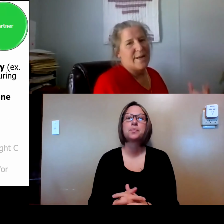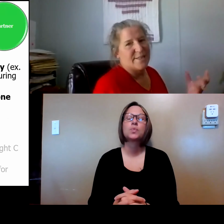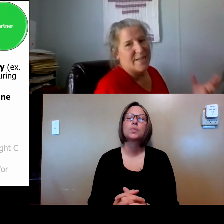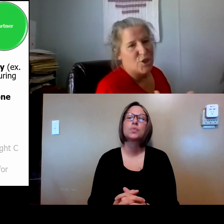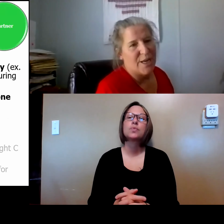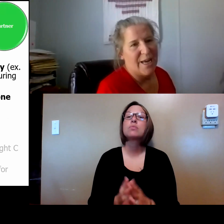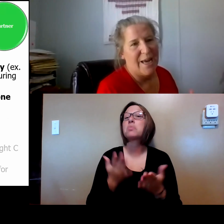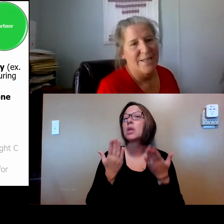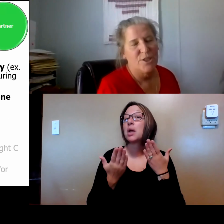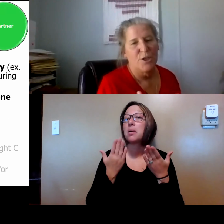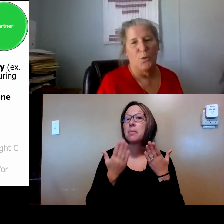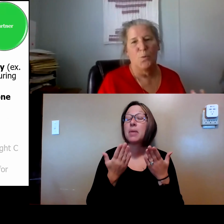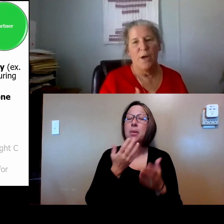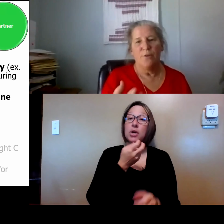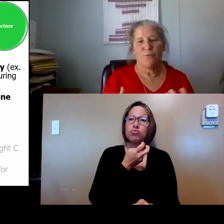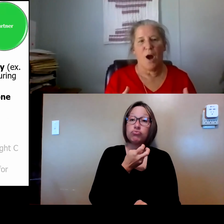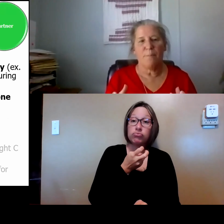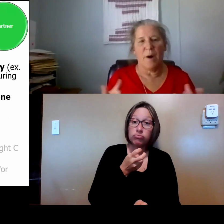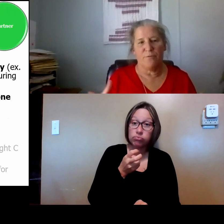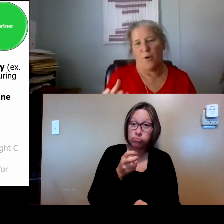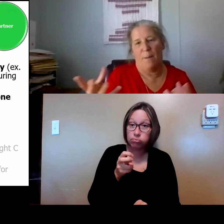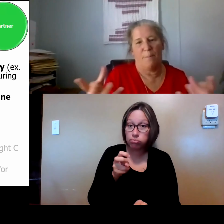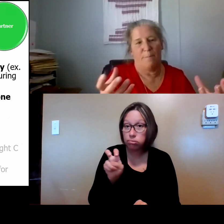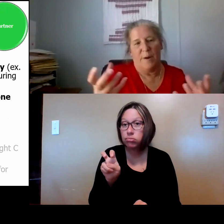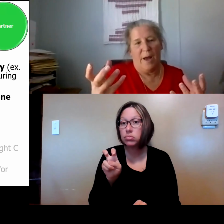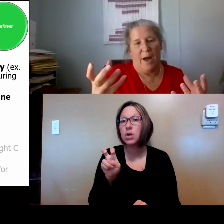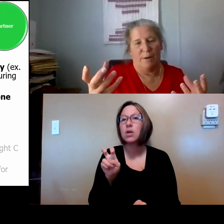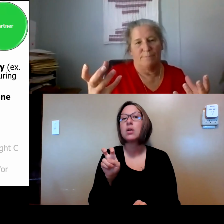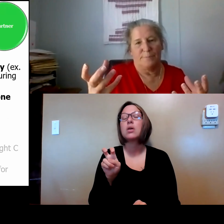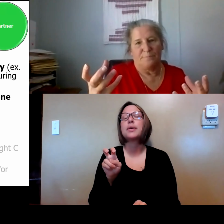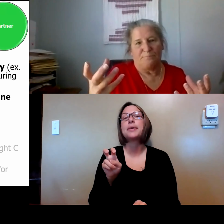be transitioning into from